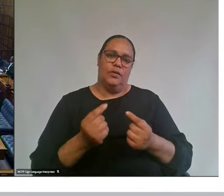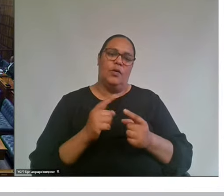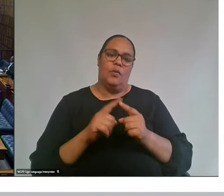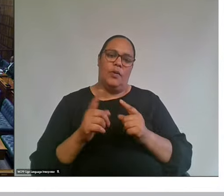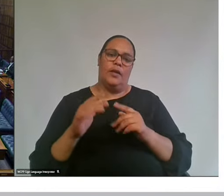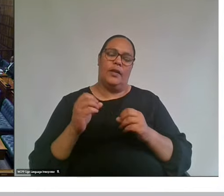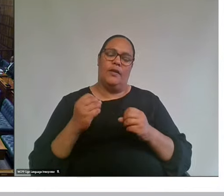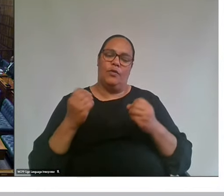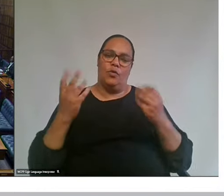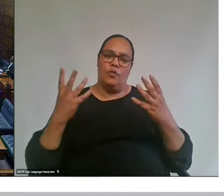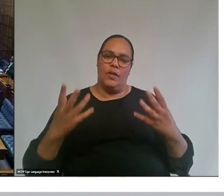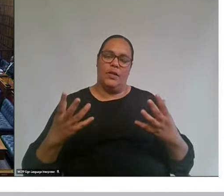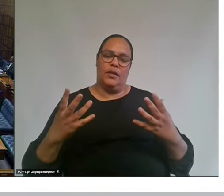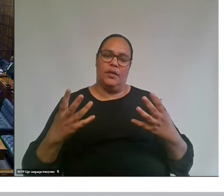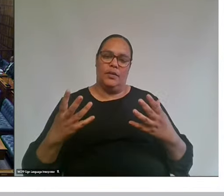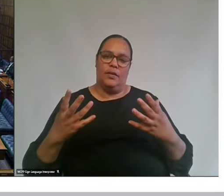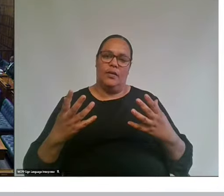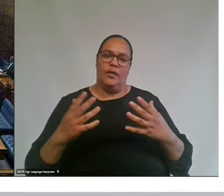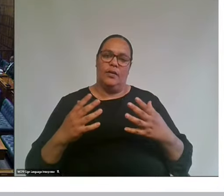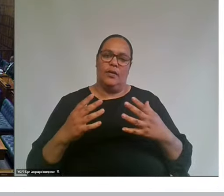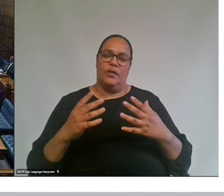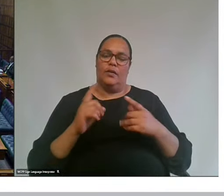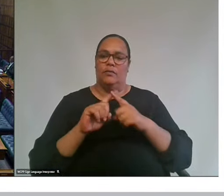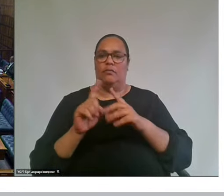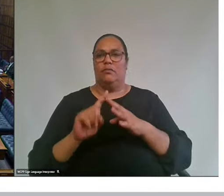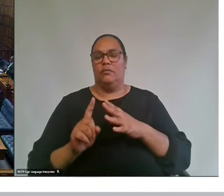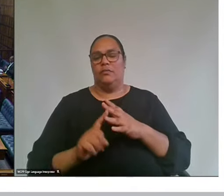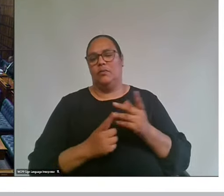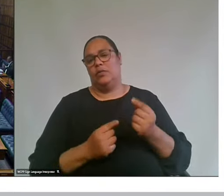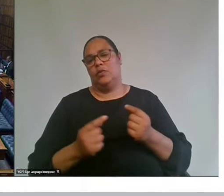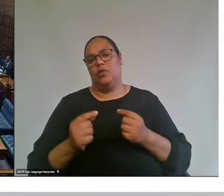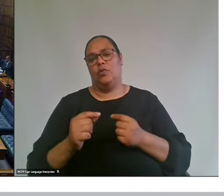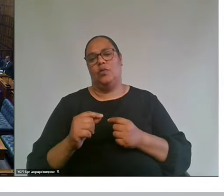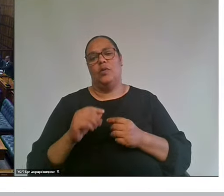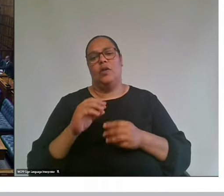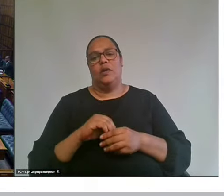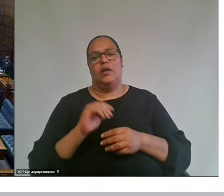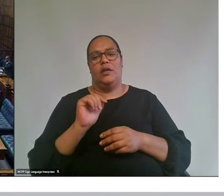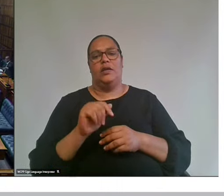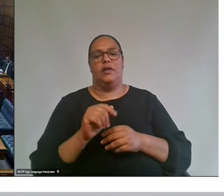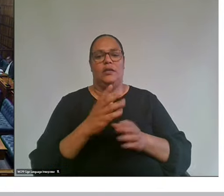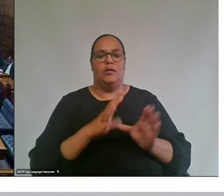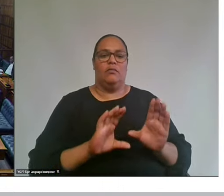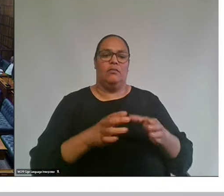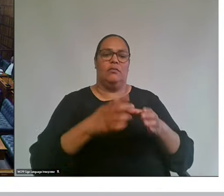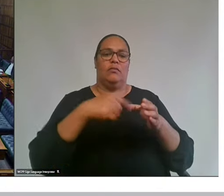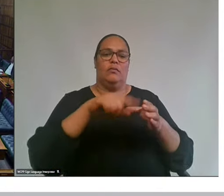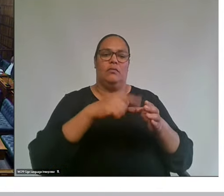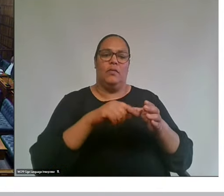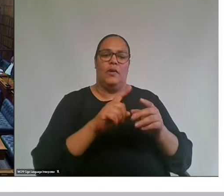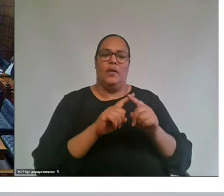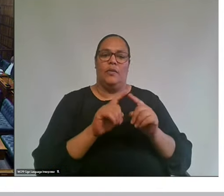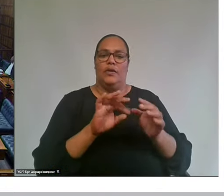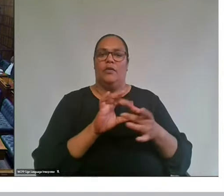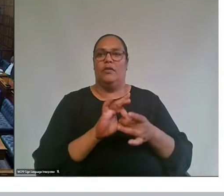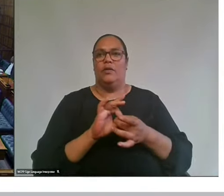too many uh wives um or husbands in a polyandric uh